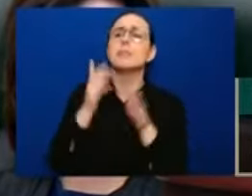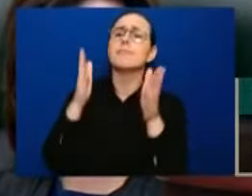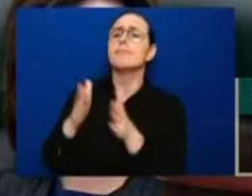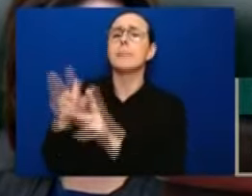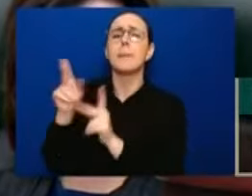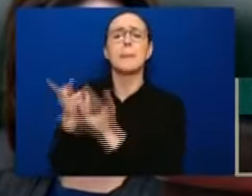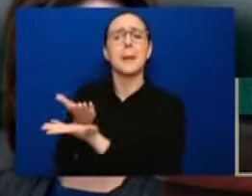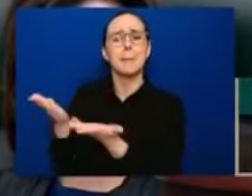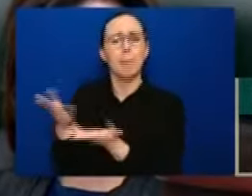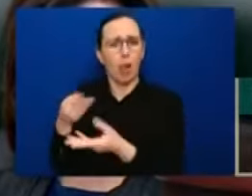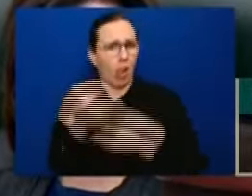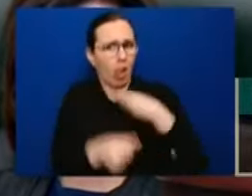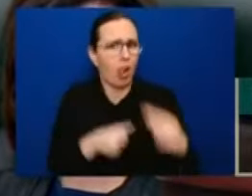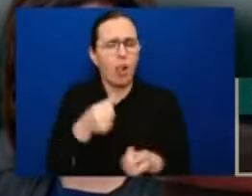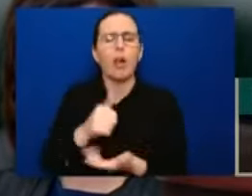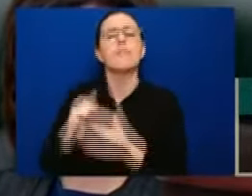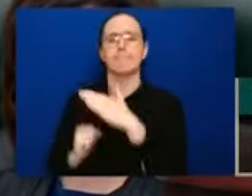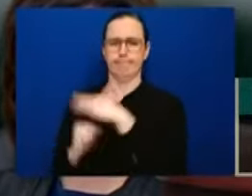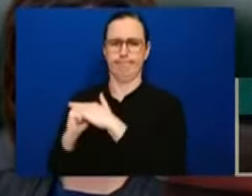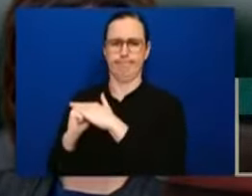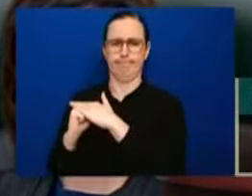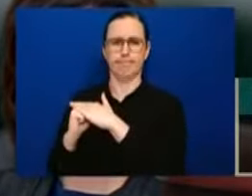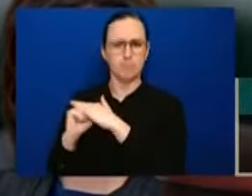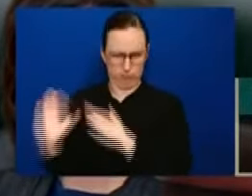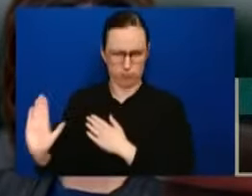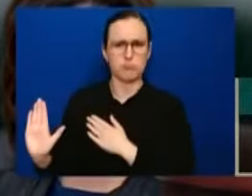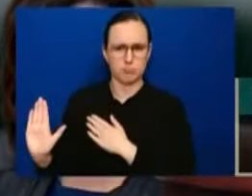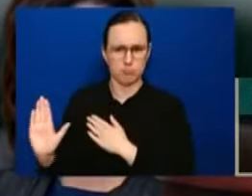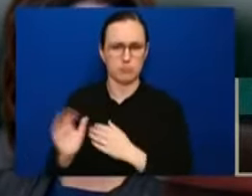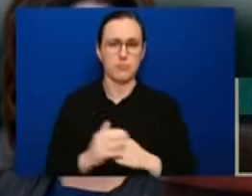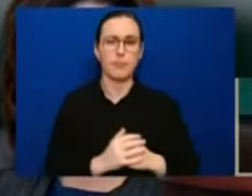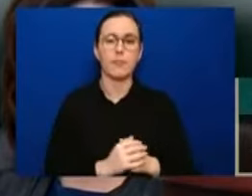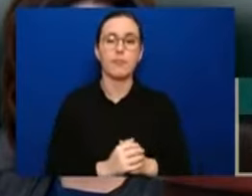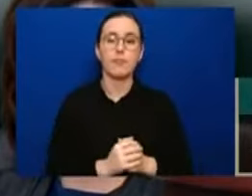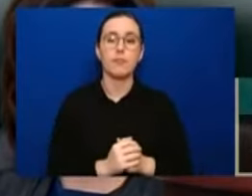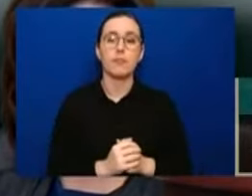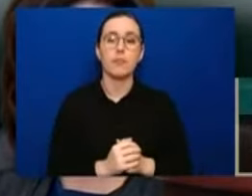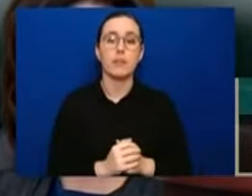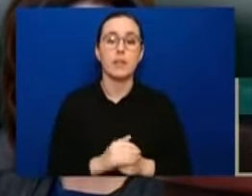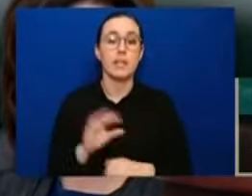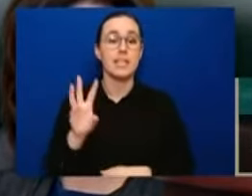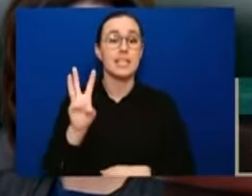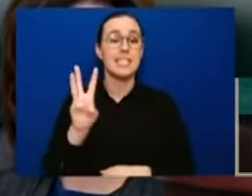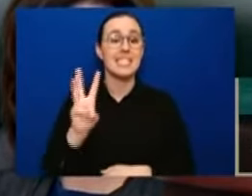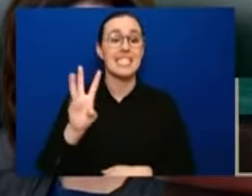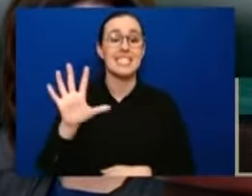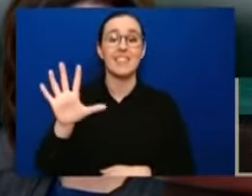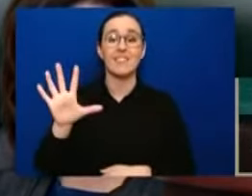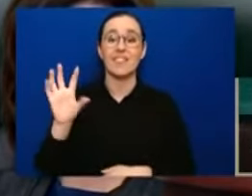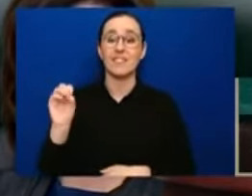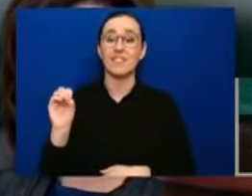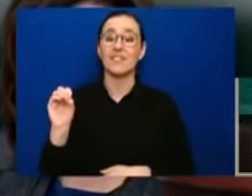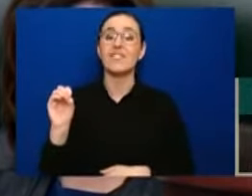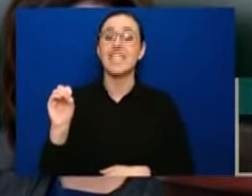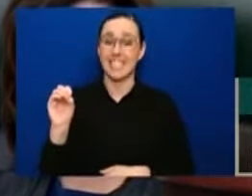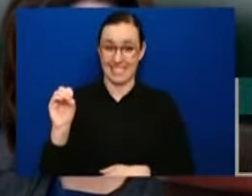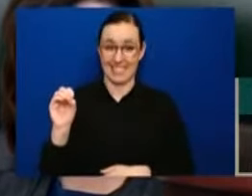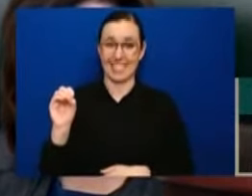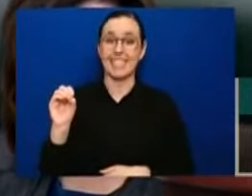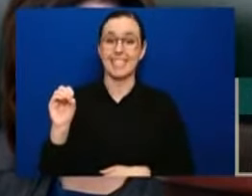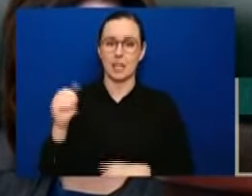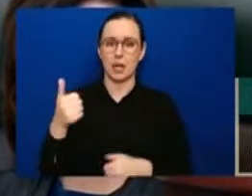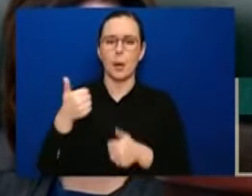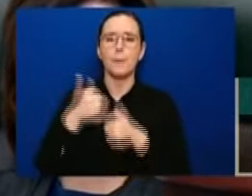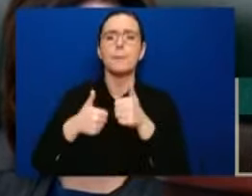triggered. This means Albertans needn't fear a run-up in natural gas prices of the variety currently experienced in Europe and